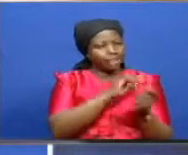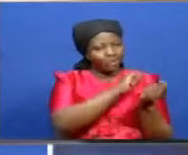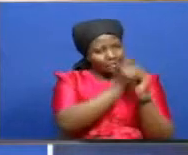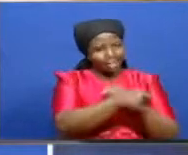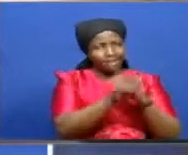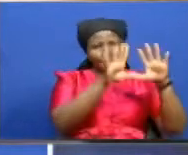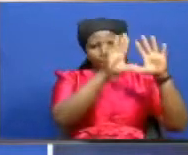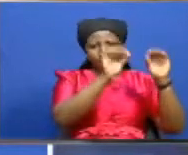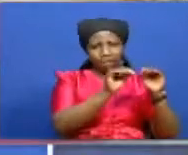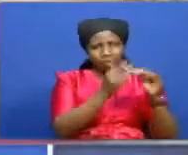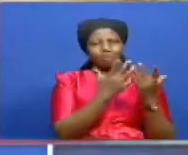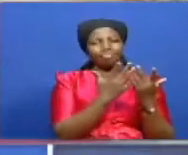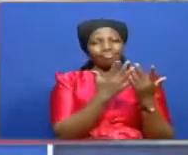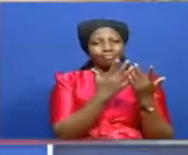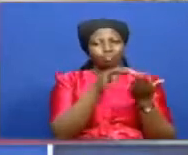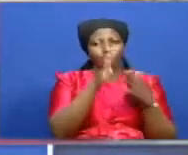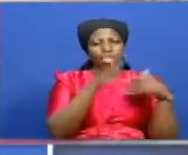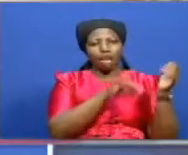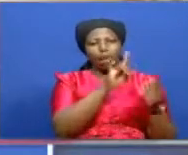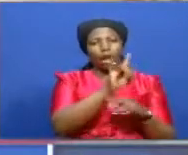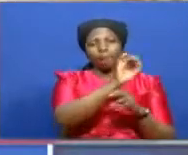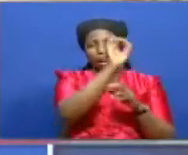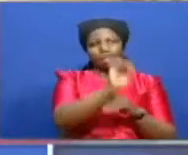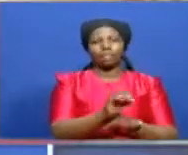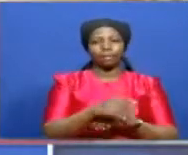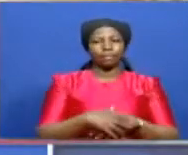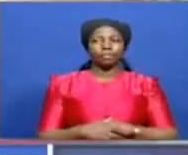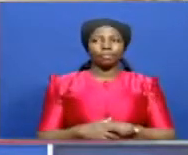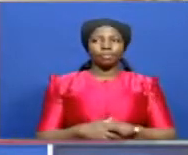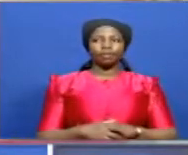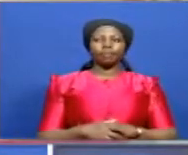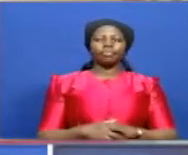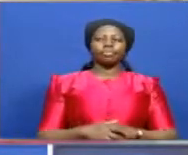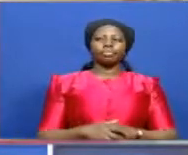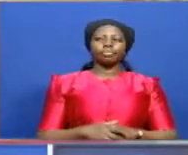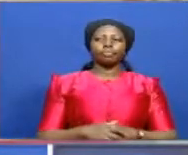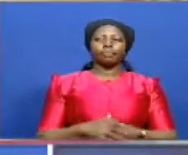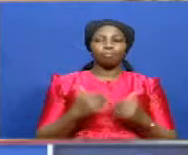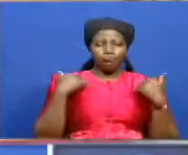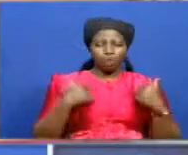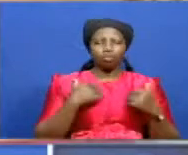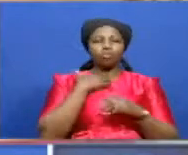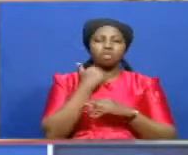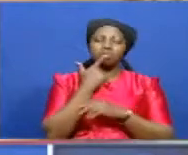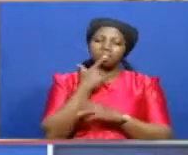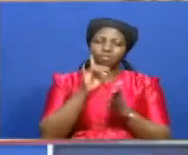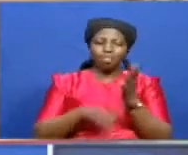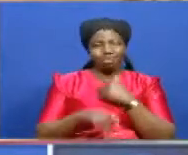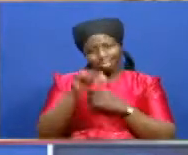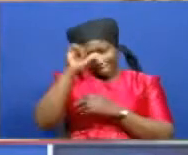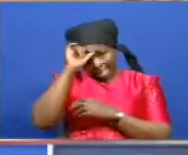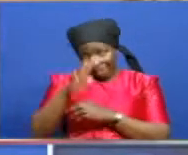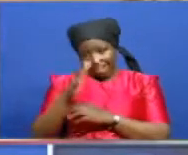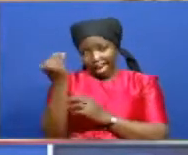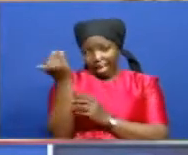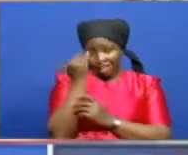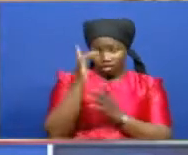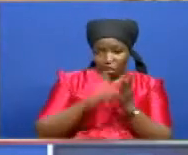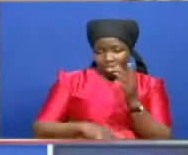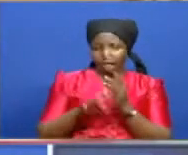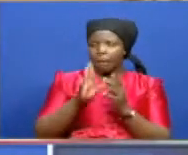more than 1%. I need to report that the governor had requested that they be allowed to spend